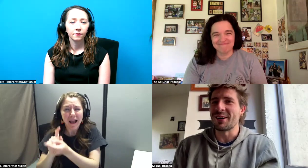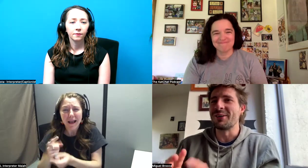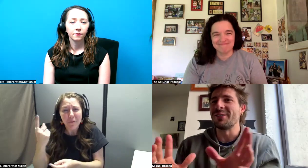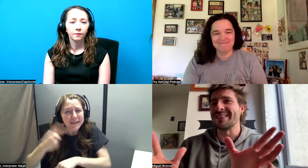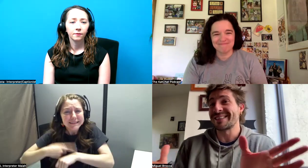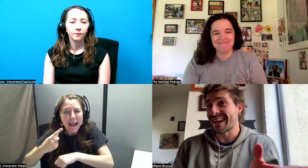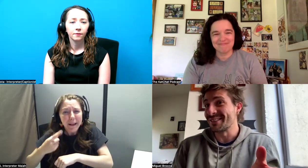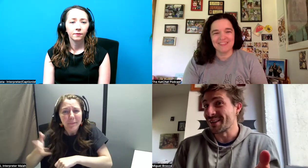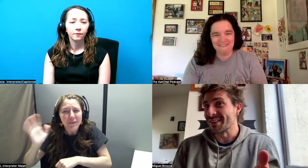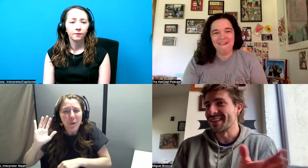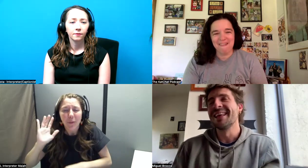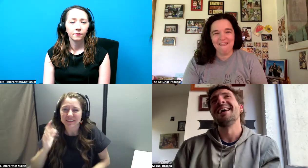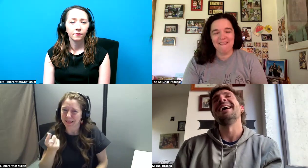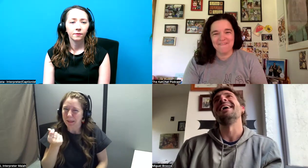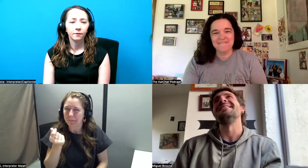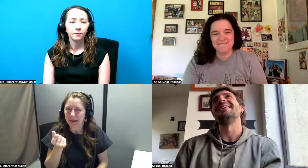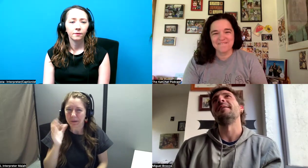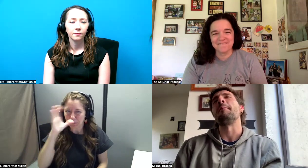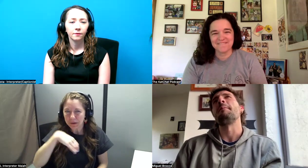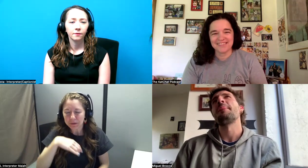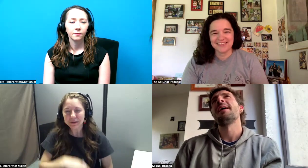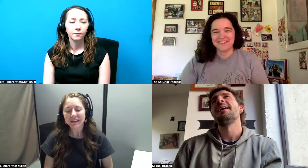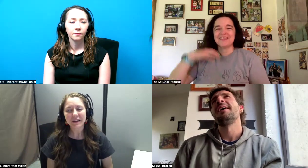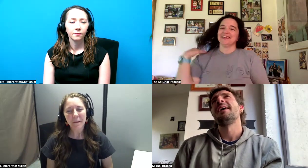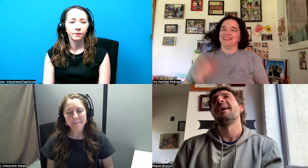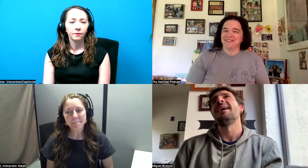is always kind of weird. And